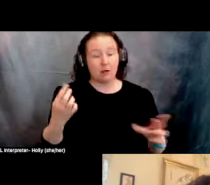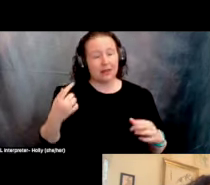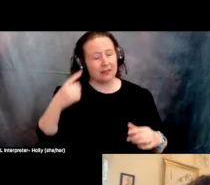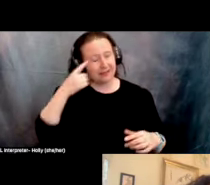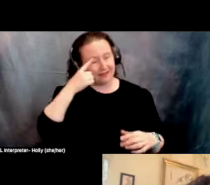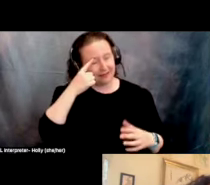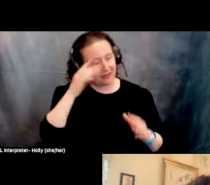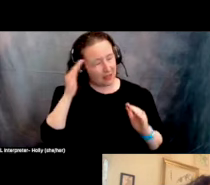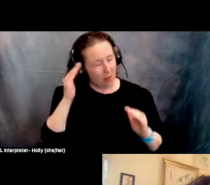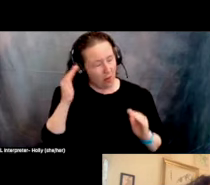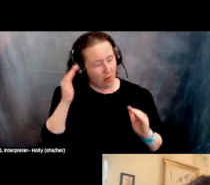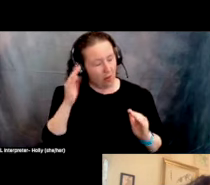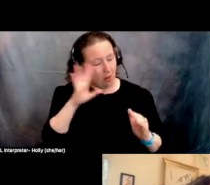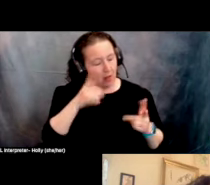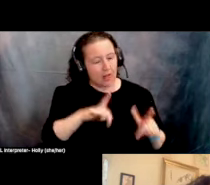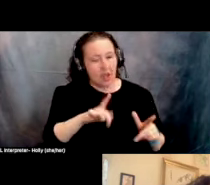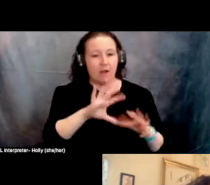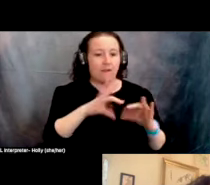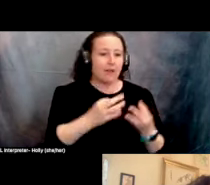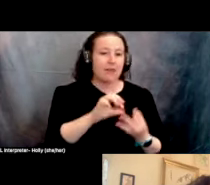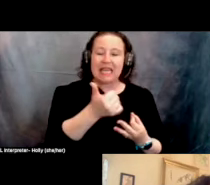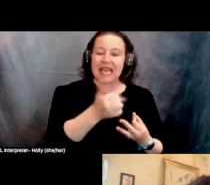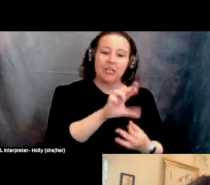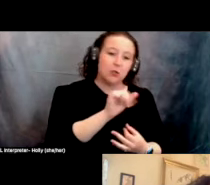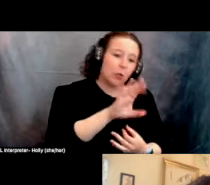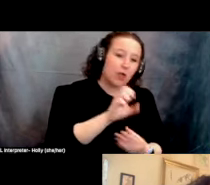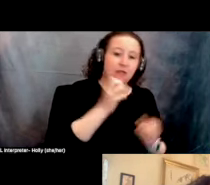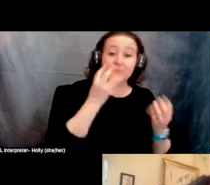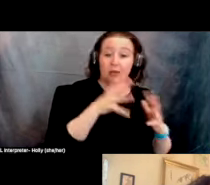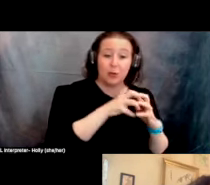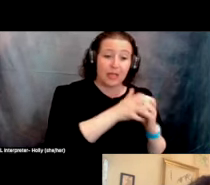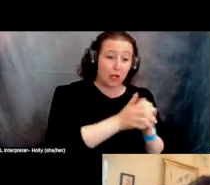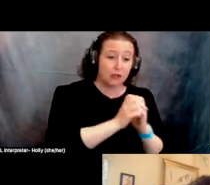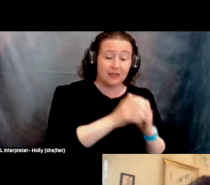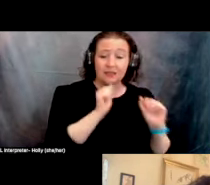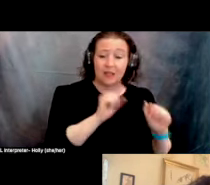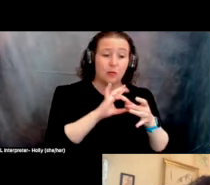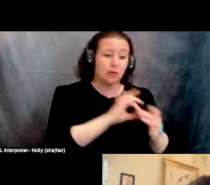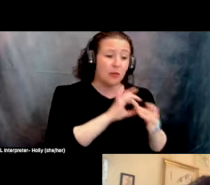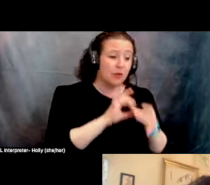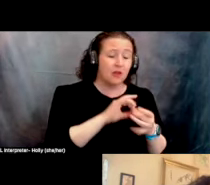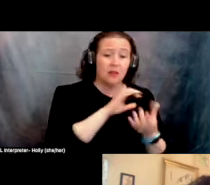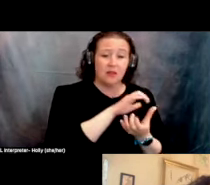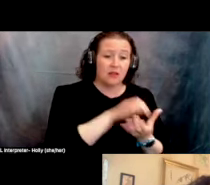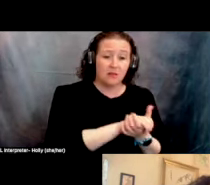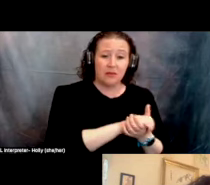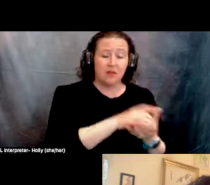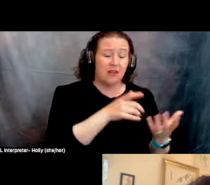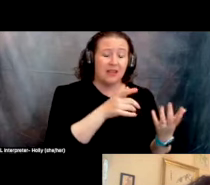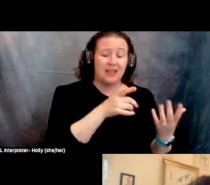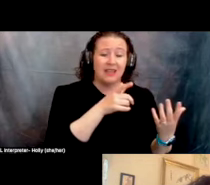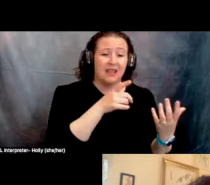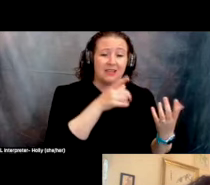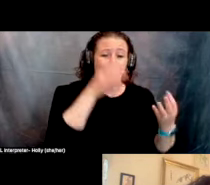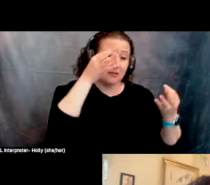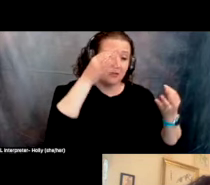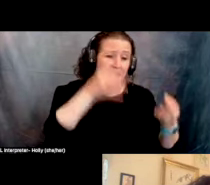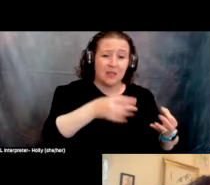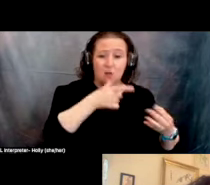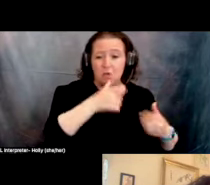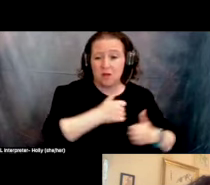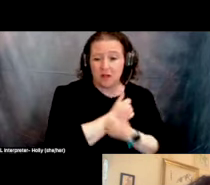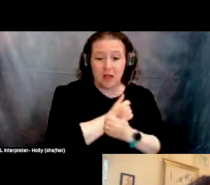of any races and multiple intersections to unite and be married and people to choose who to love, no matter if it's the gender, no matter